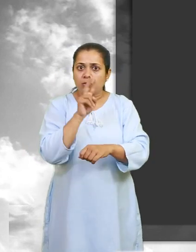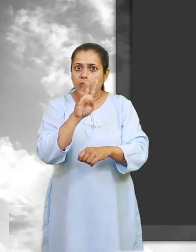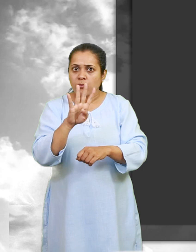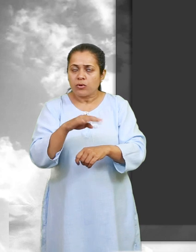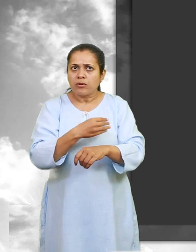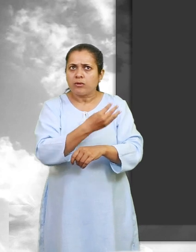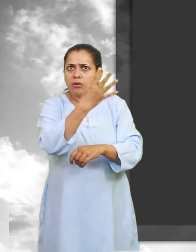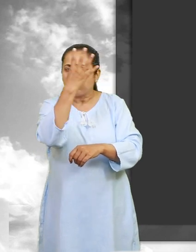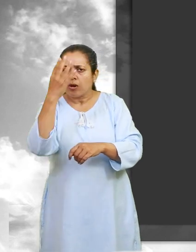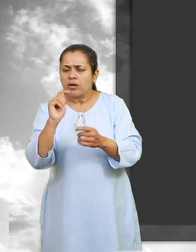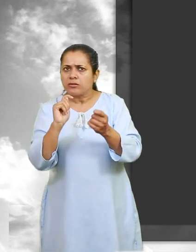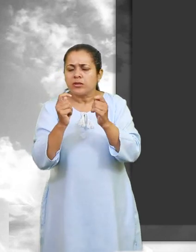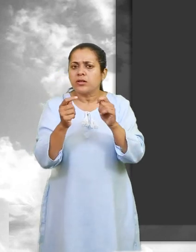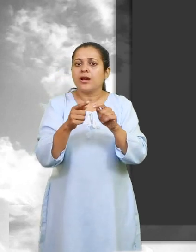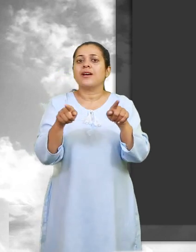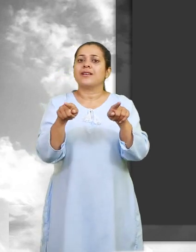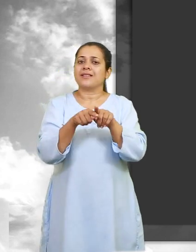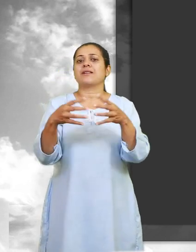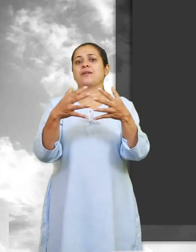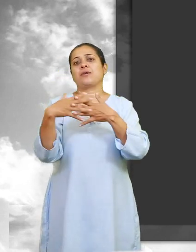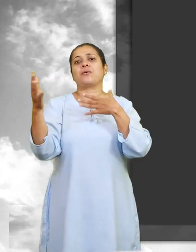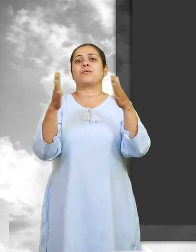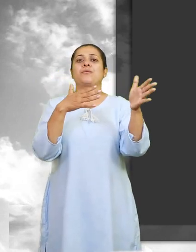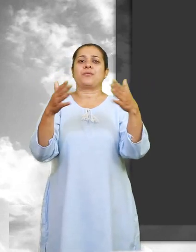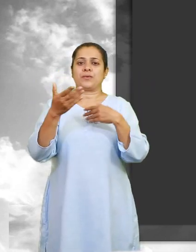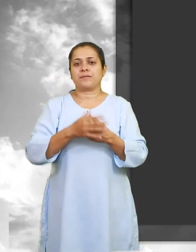hours, then we call it as weather.